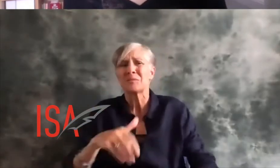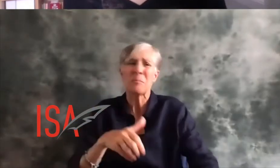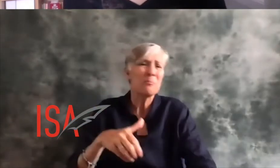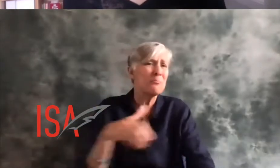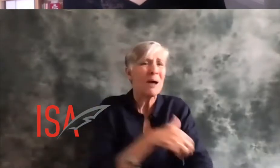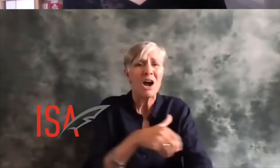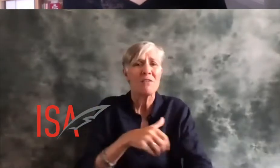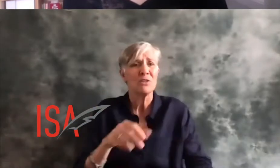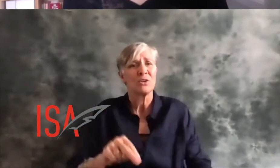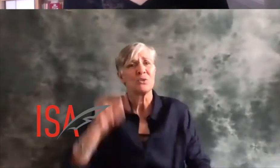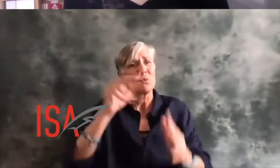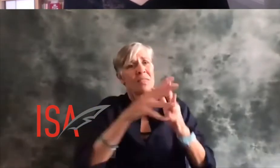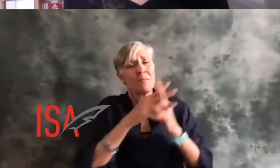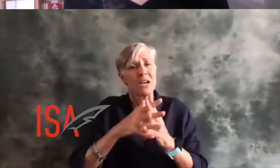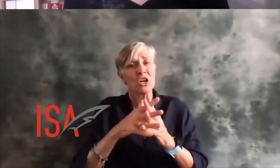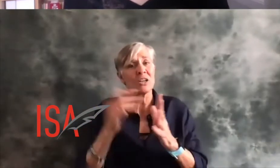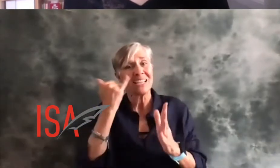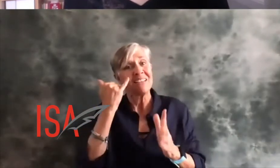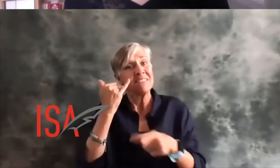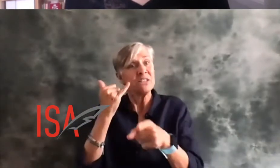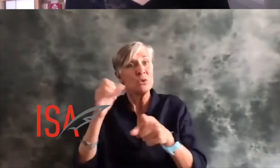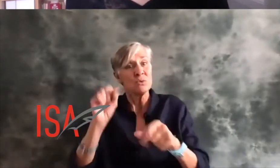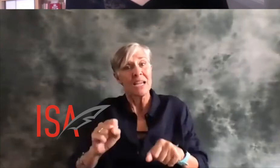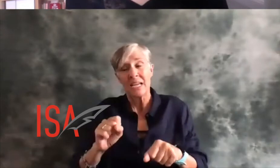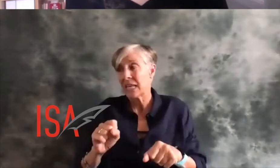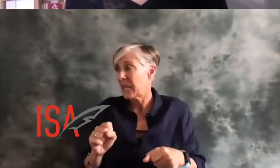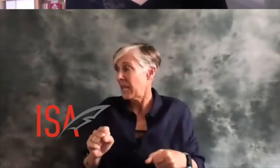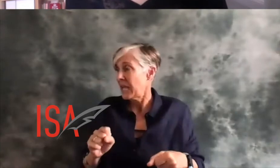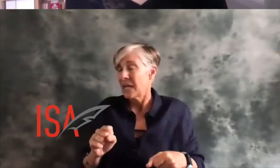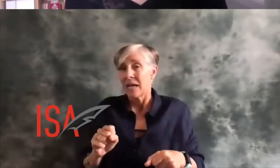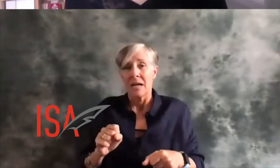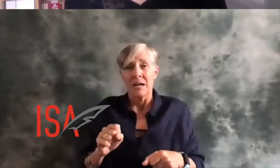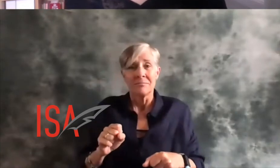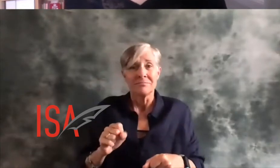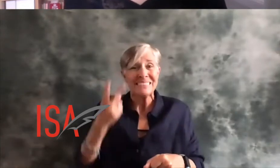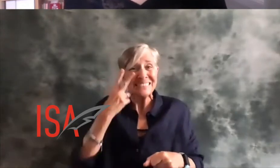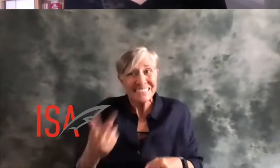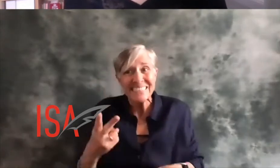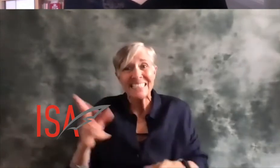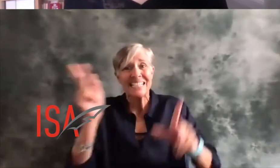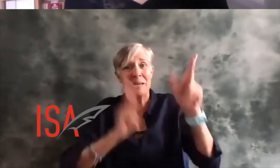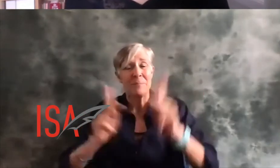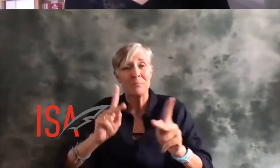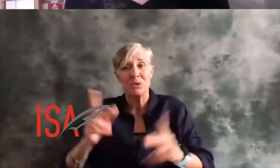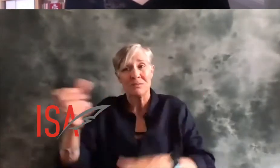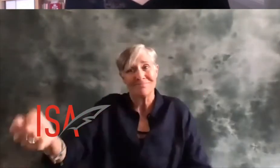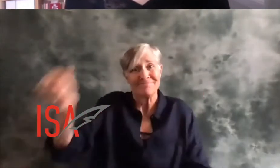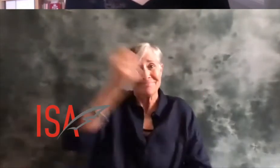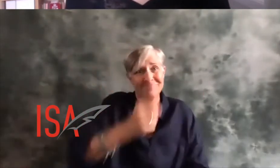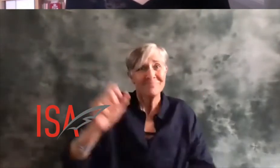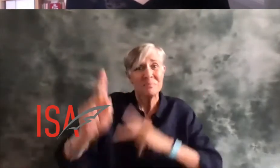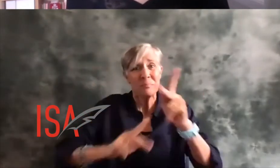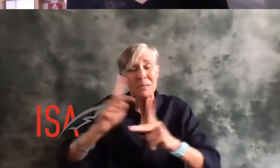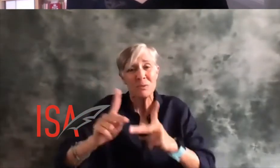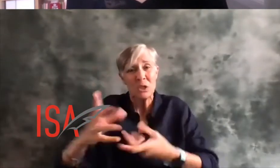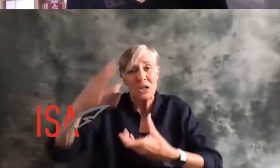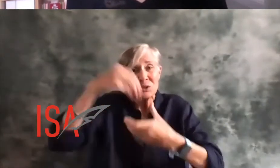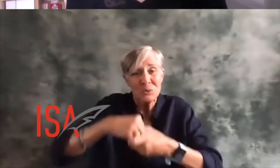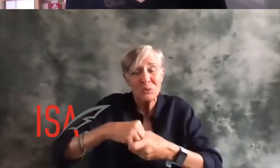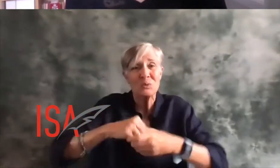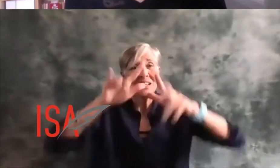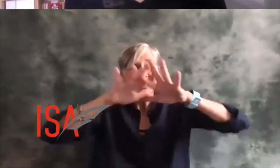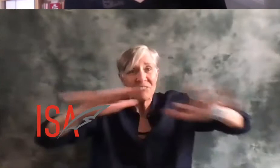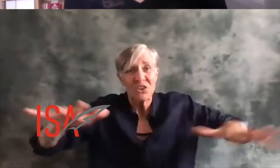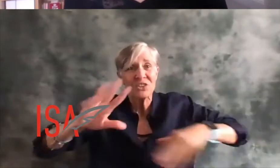different avenues that it would create when you're able to see folks and have folks that that just encompass the world that we live